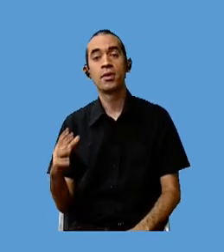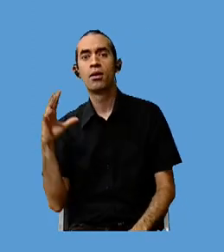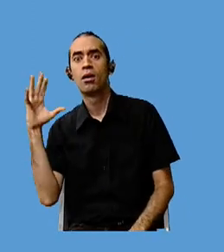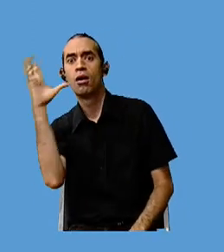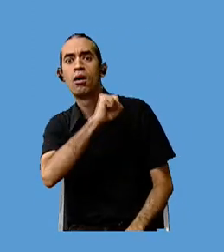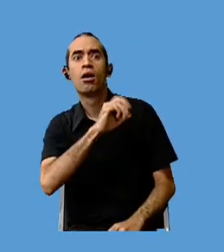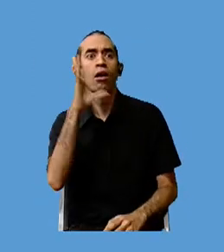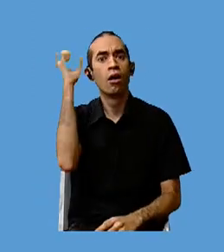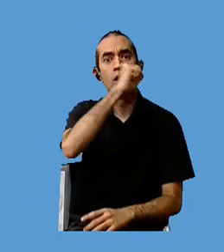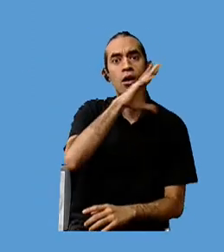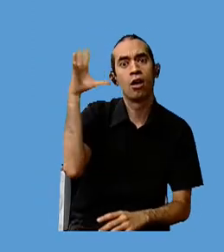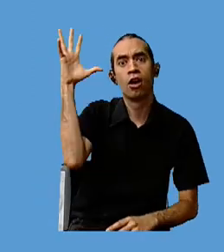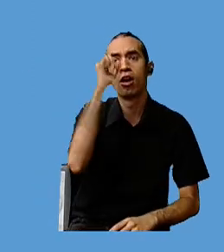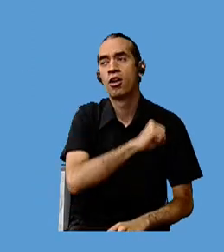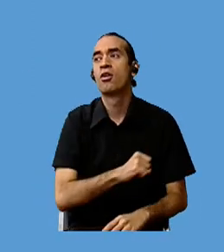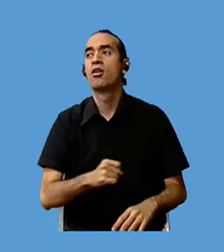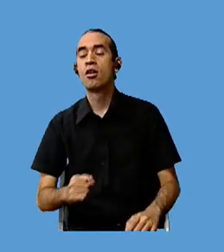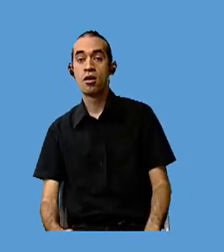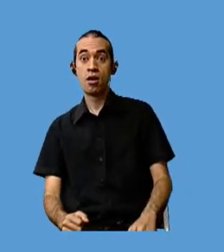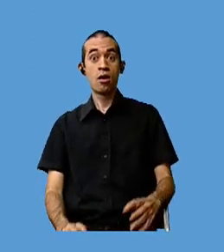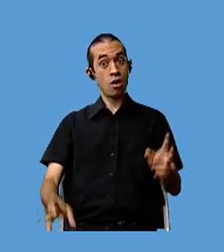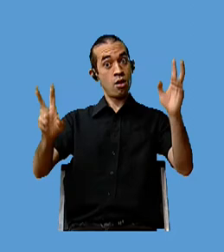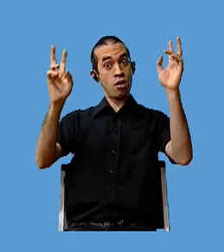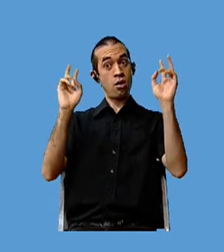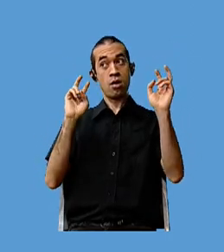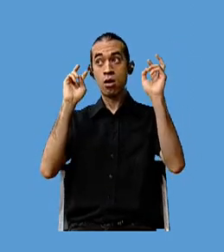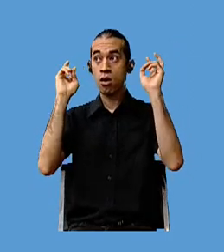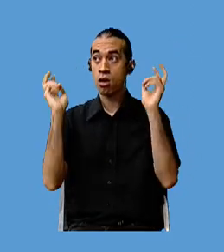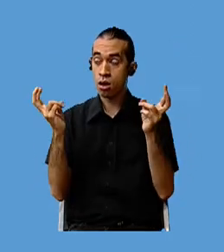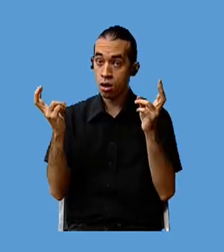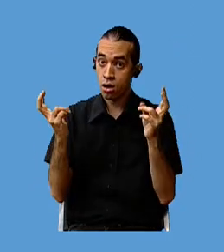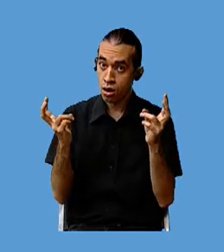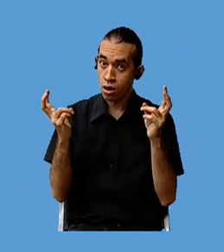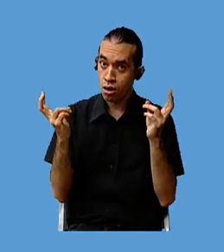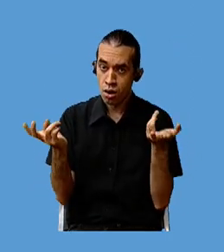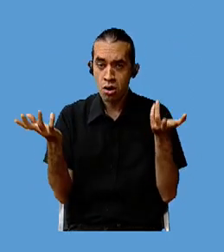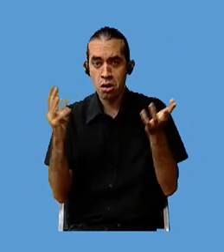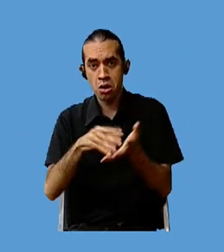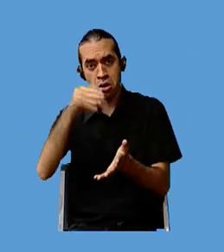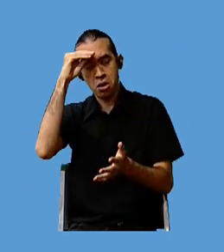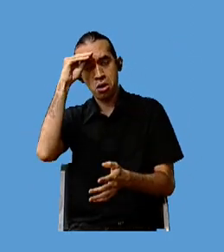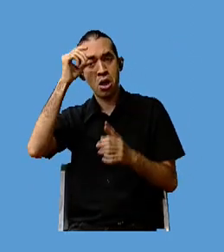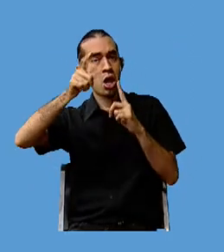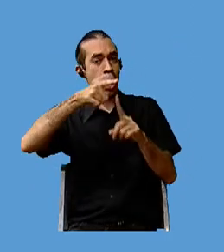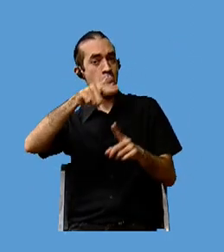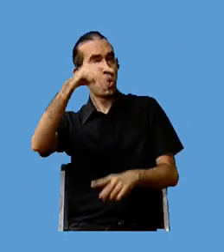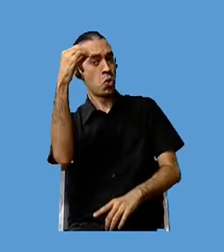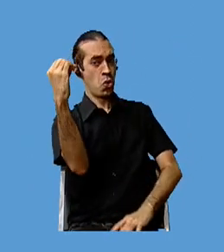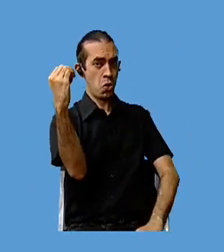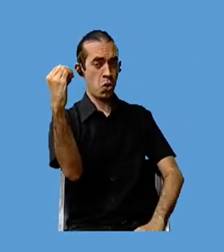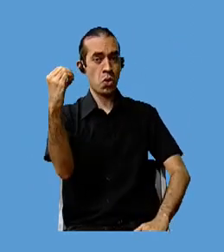about now? Let's learn about the letter O.